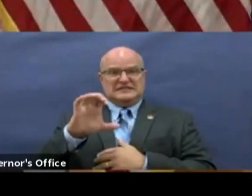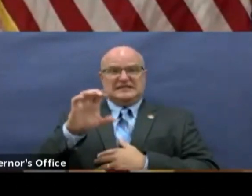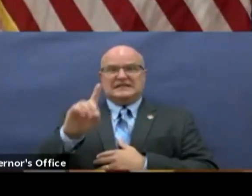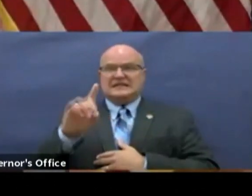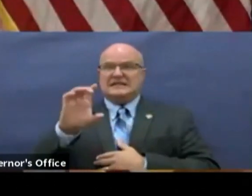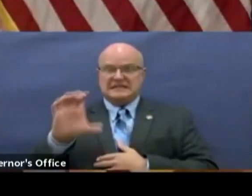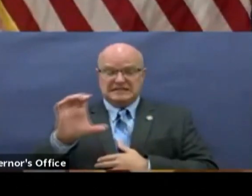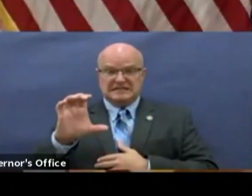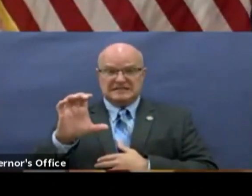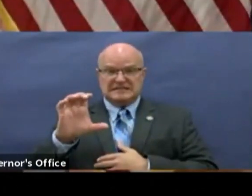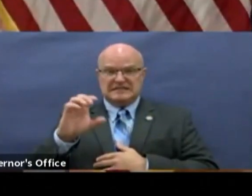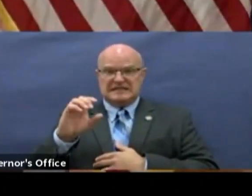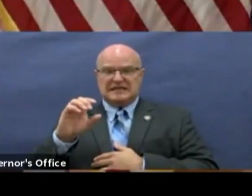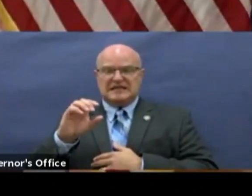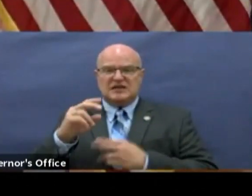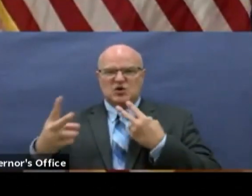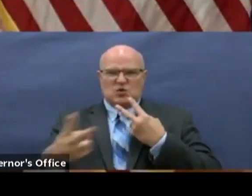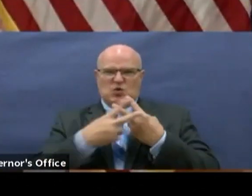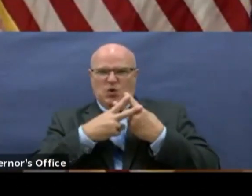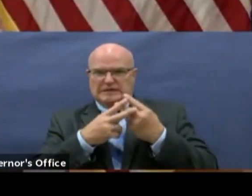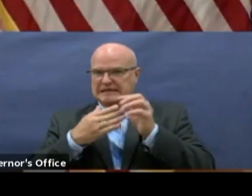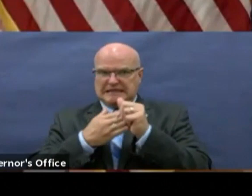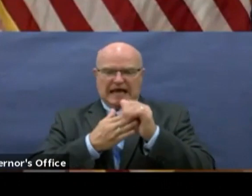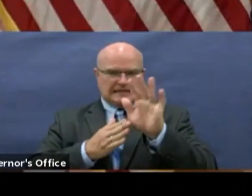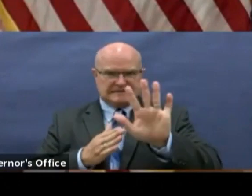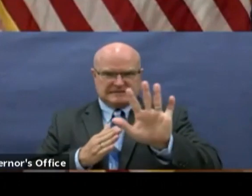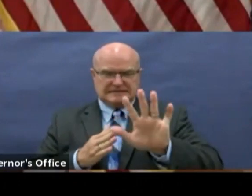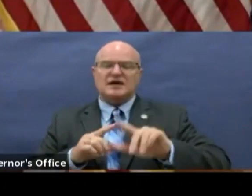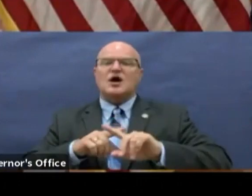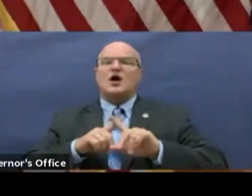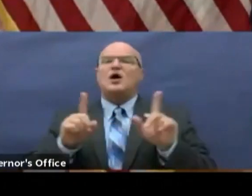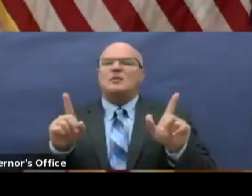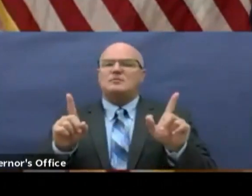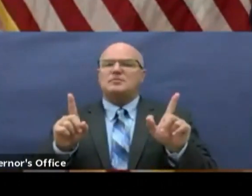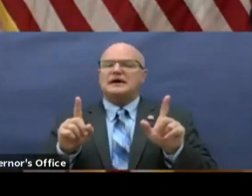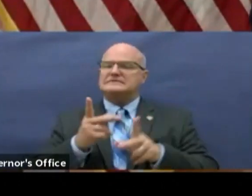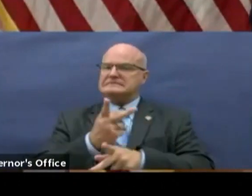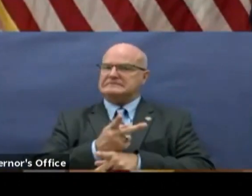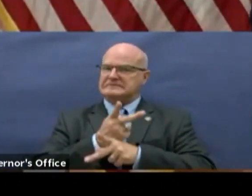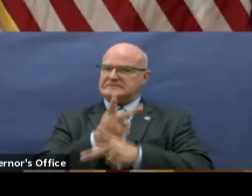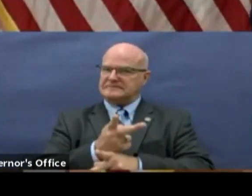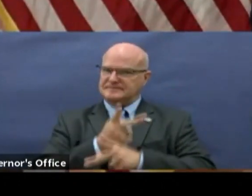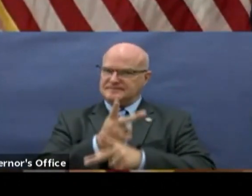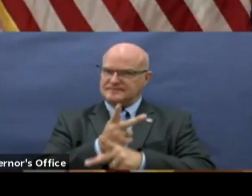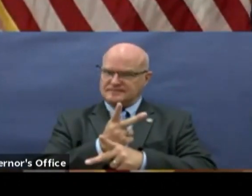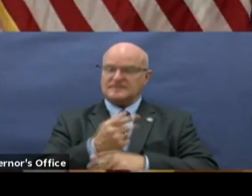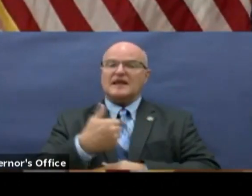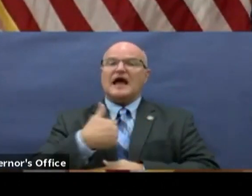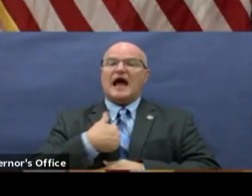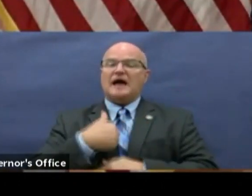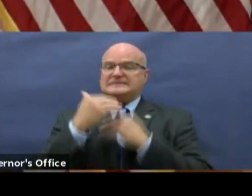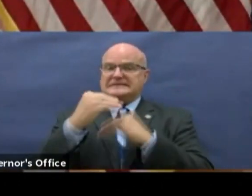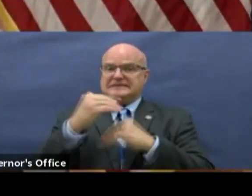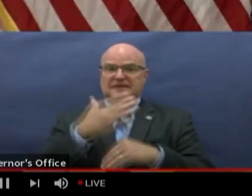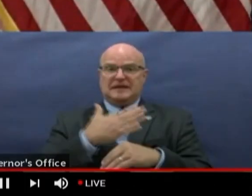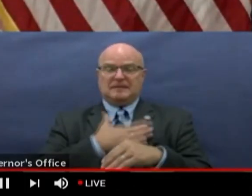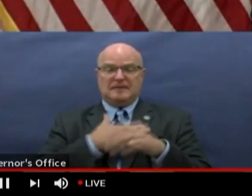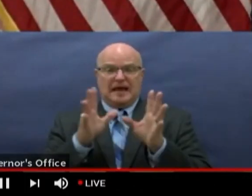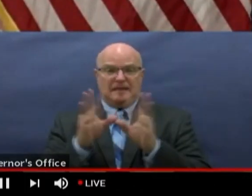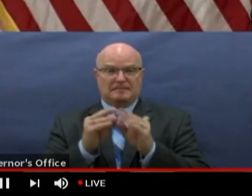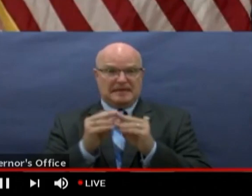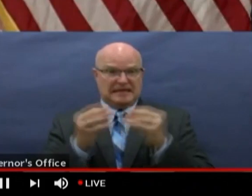CDC quarantine guidance, out of abundance of caution, I will be limiting my